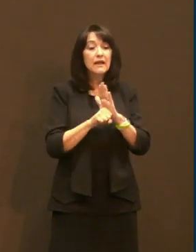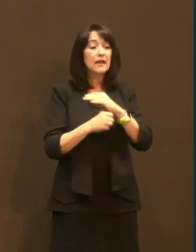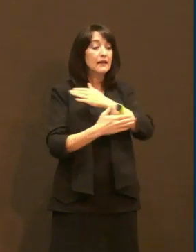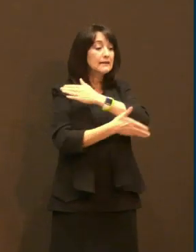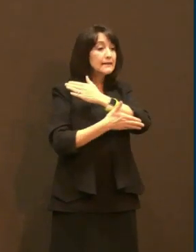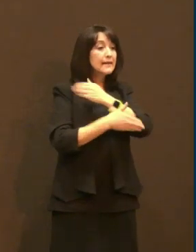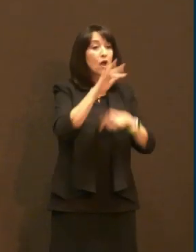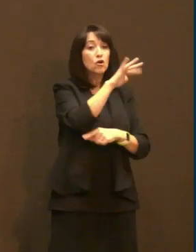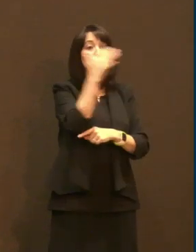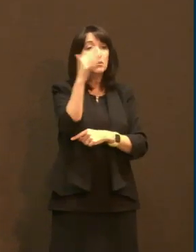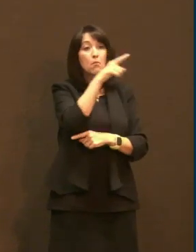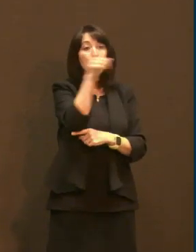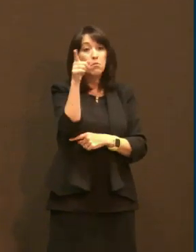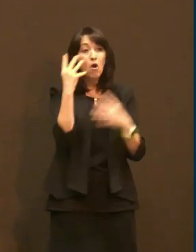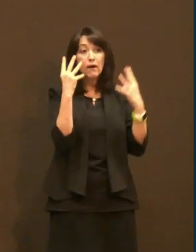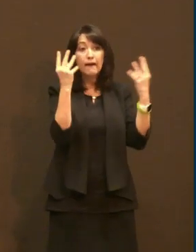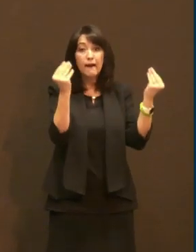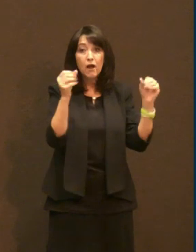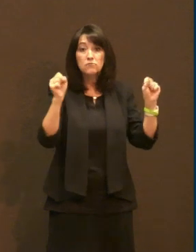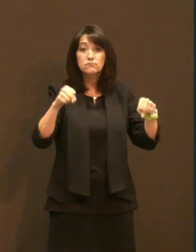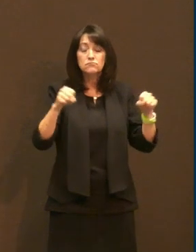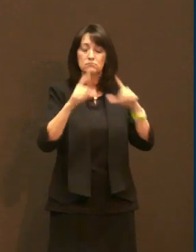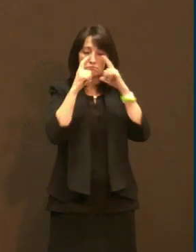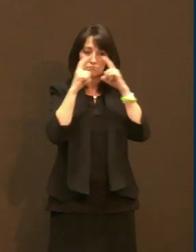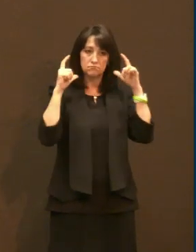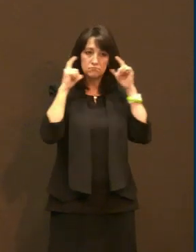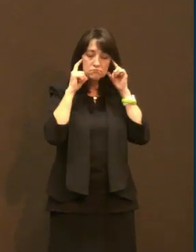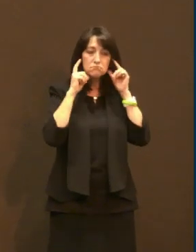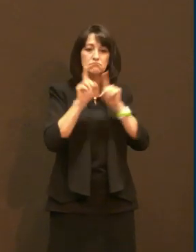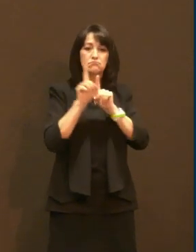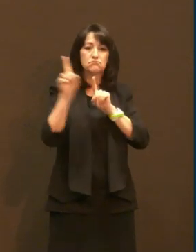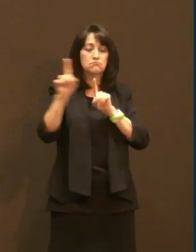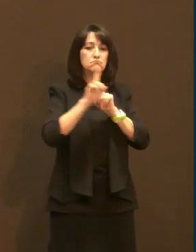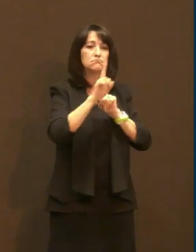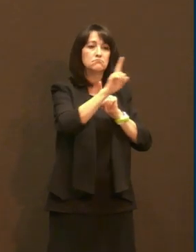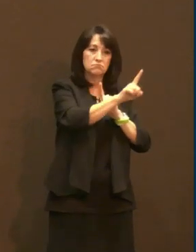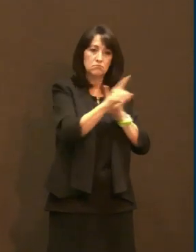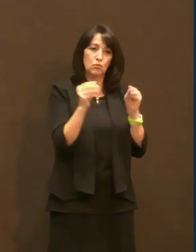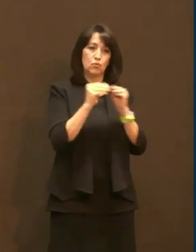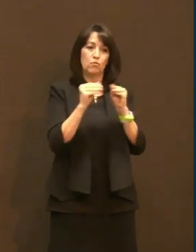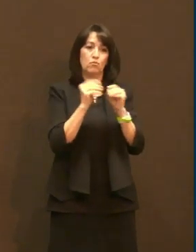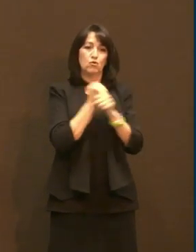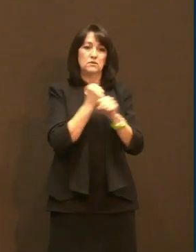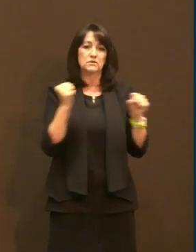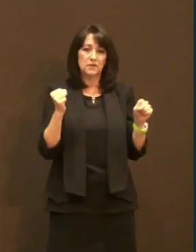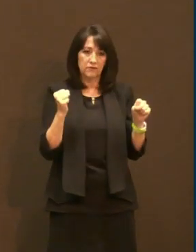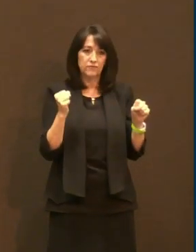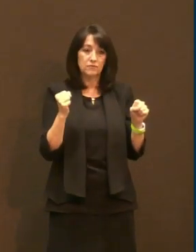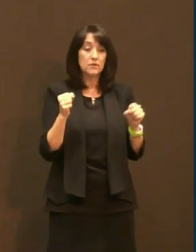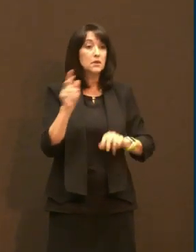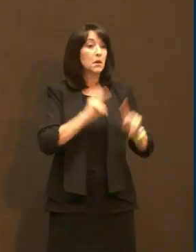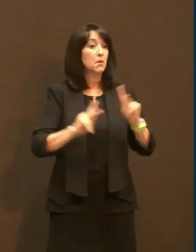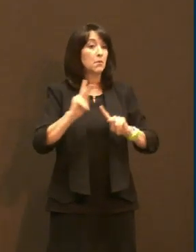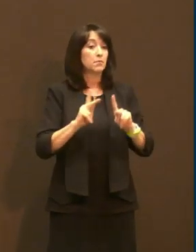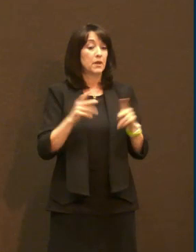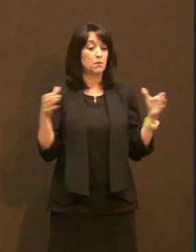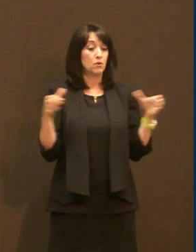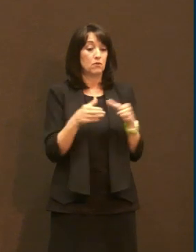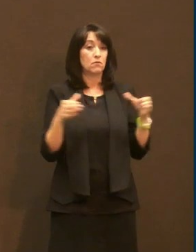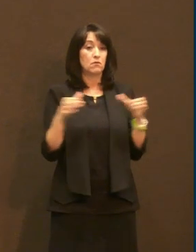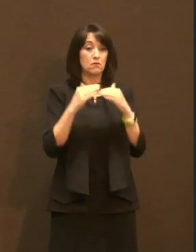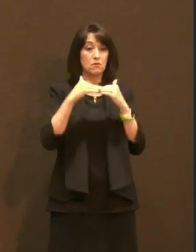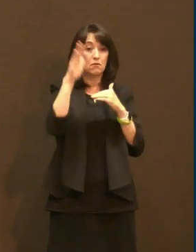parks to do that in a way that's safe for themselves and their neighbors, not to gather with more than